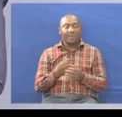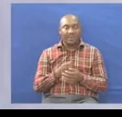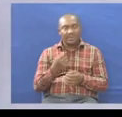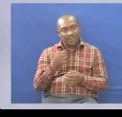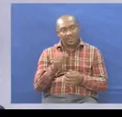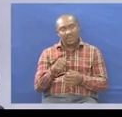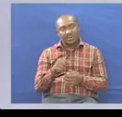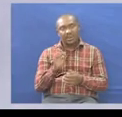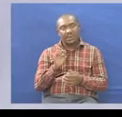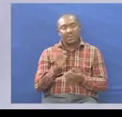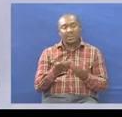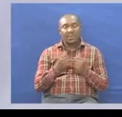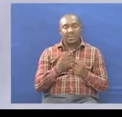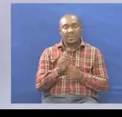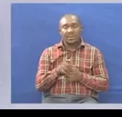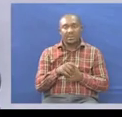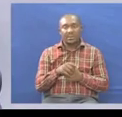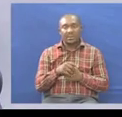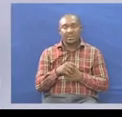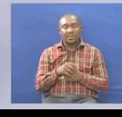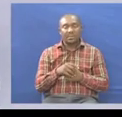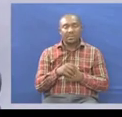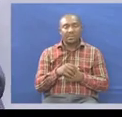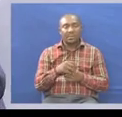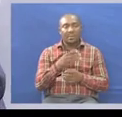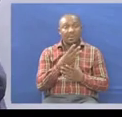Yes, it is